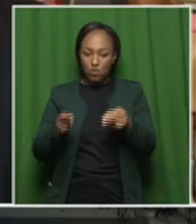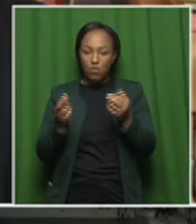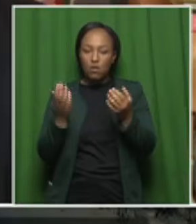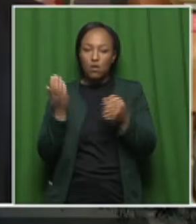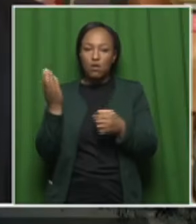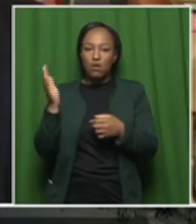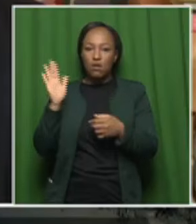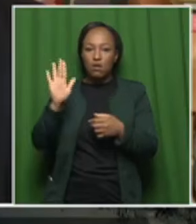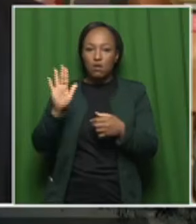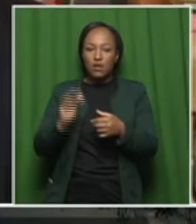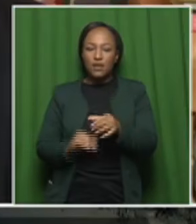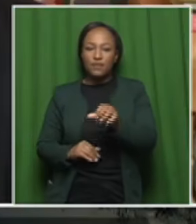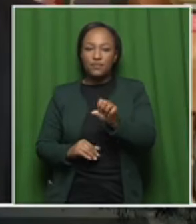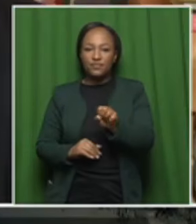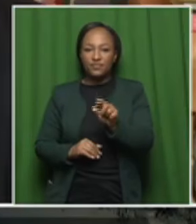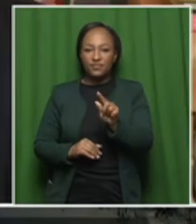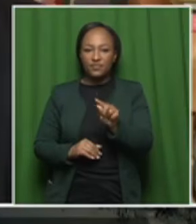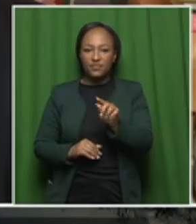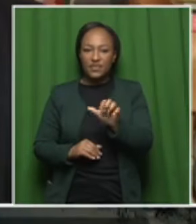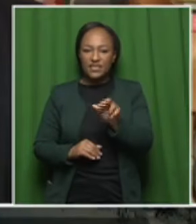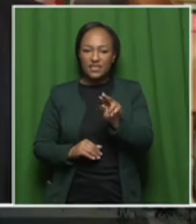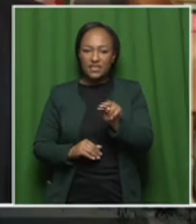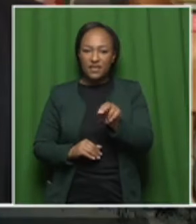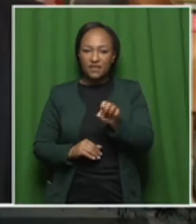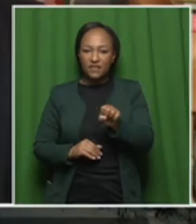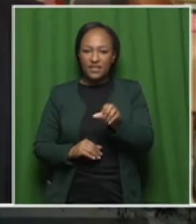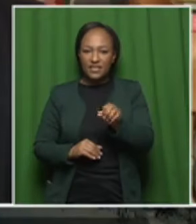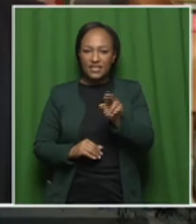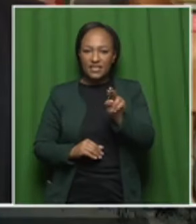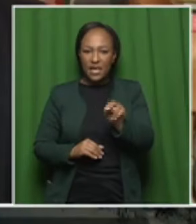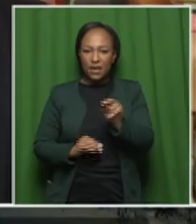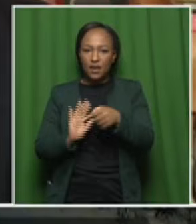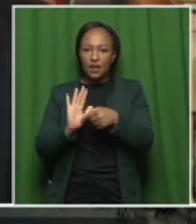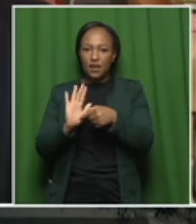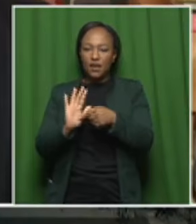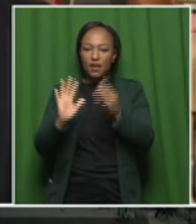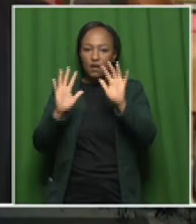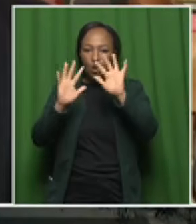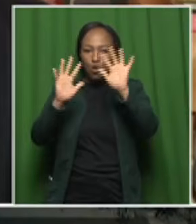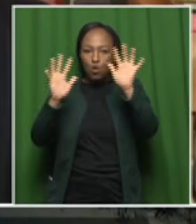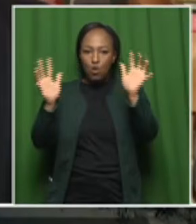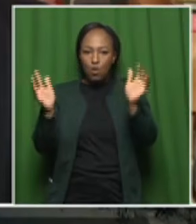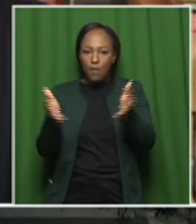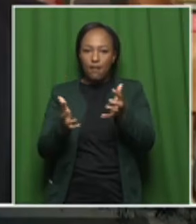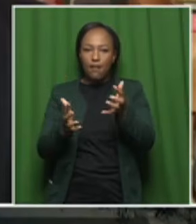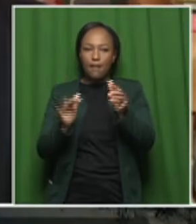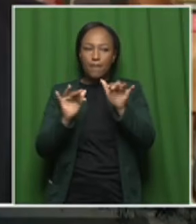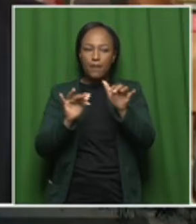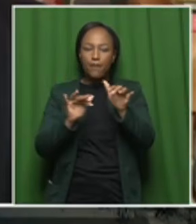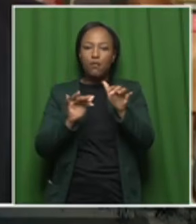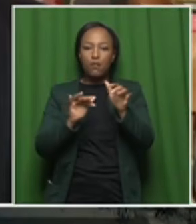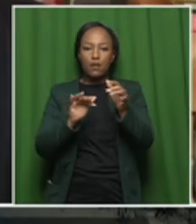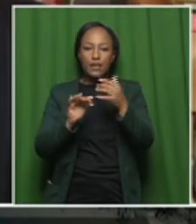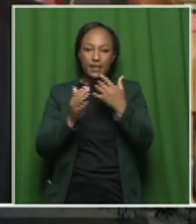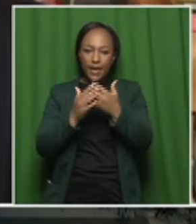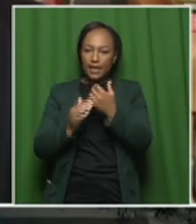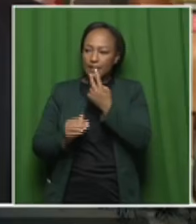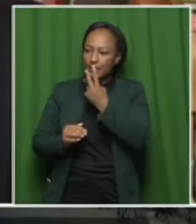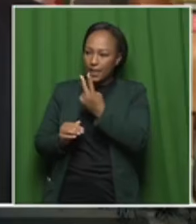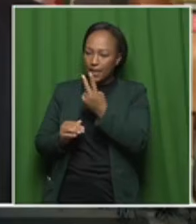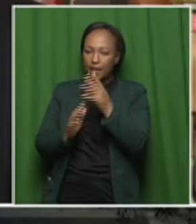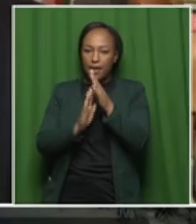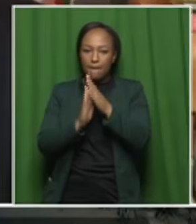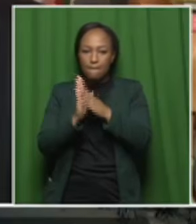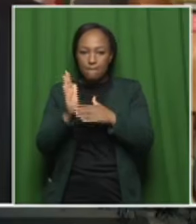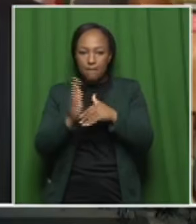Stevenson. And that obviously takes it to a global audience. It shapes global conversation around contemporary African works as